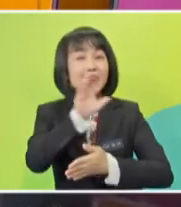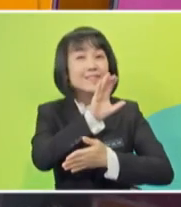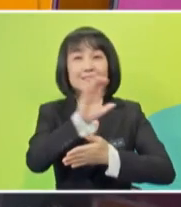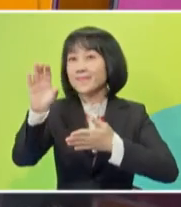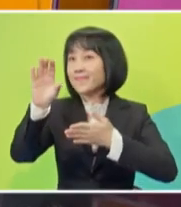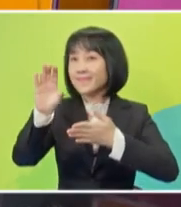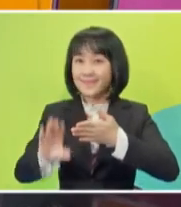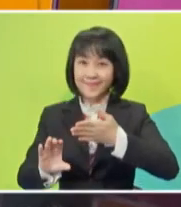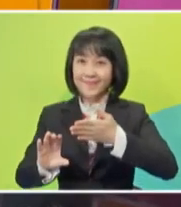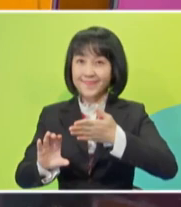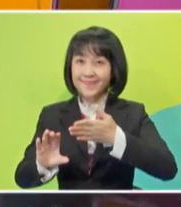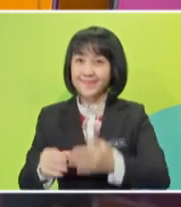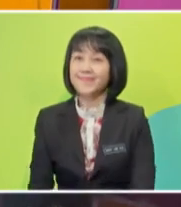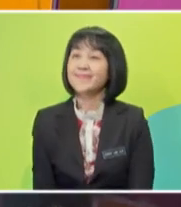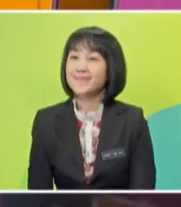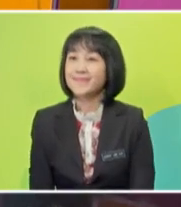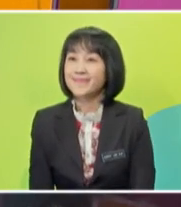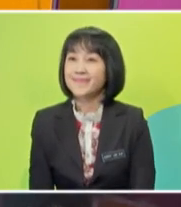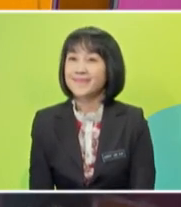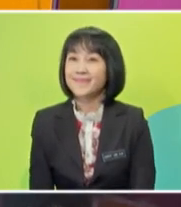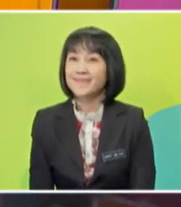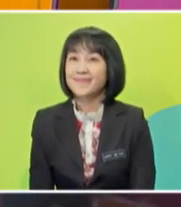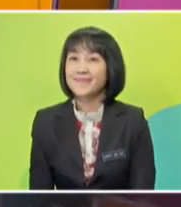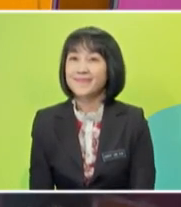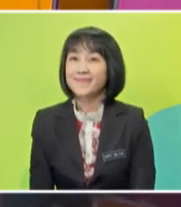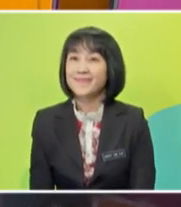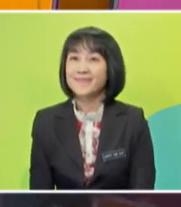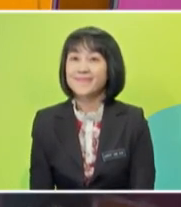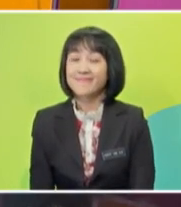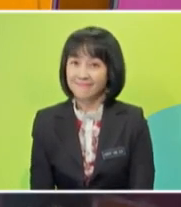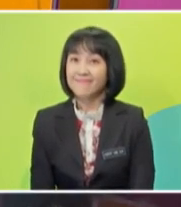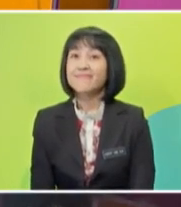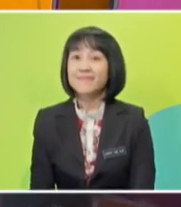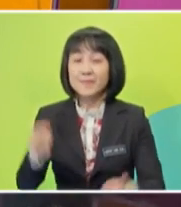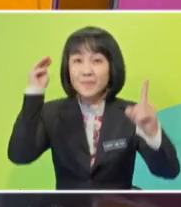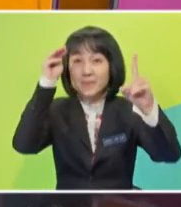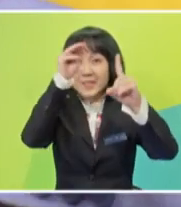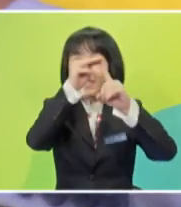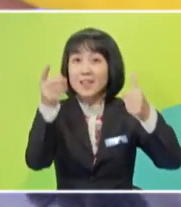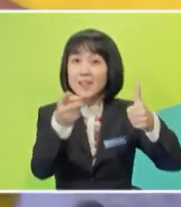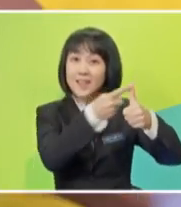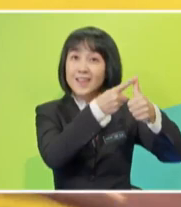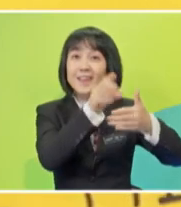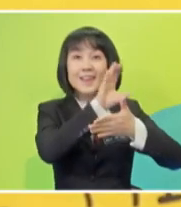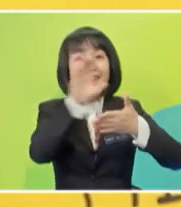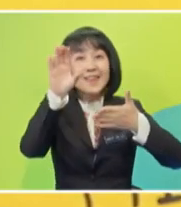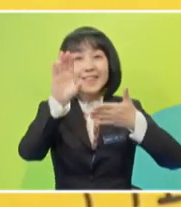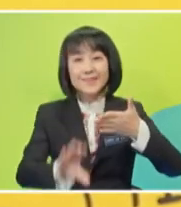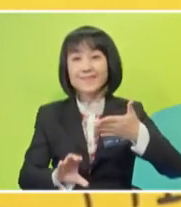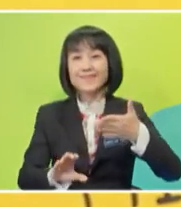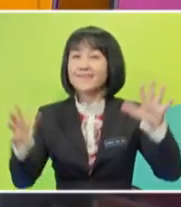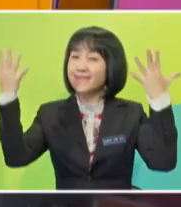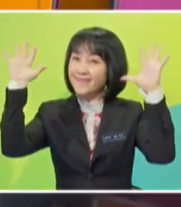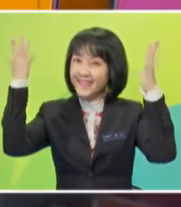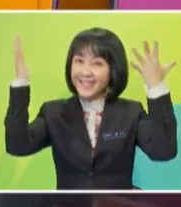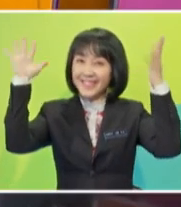completed. All right, so here we go for mission number one. We have done a great job. Give yourselves a